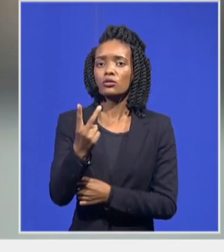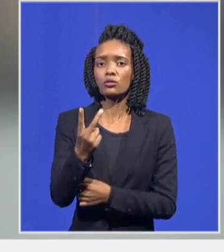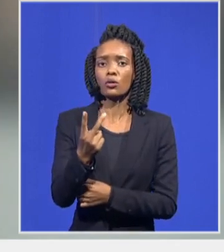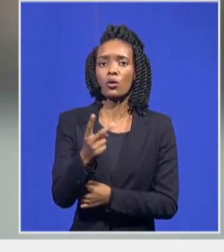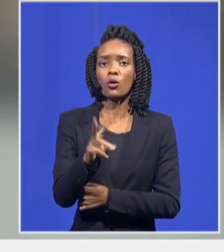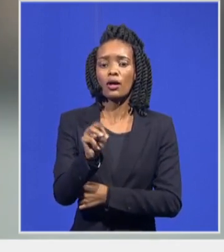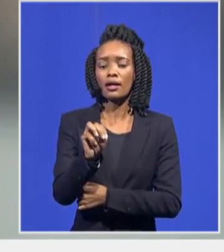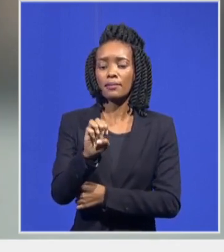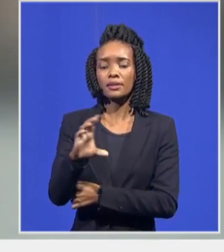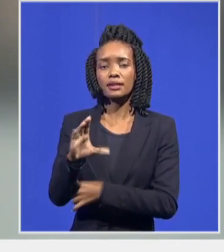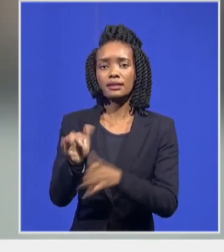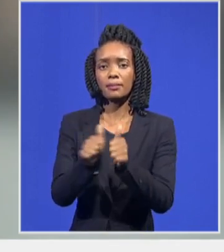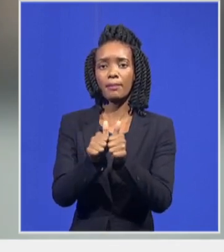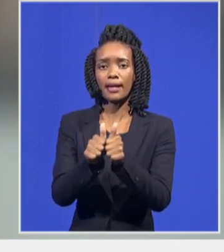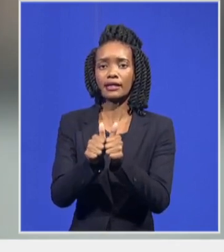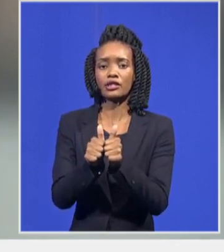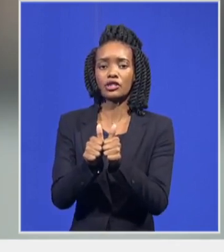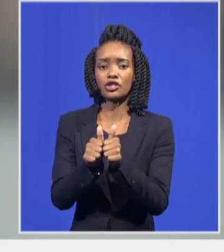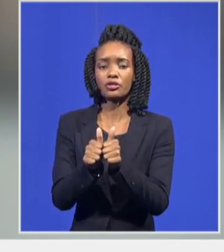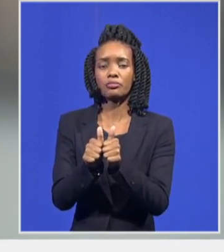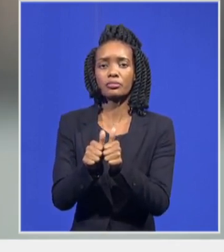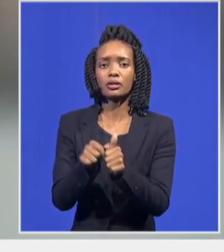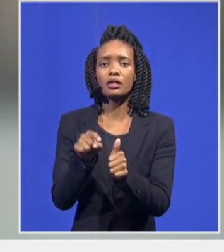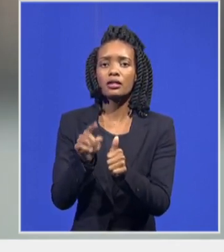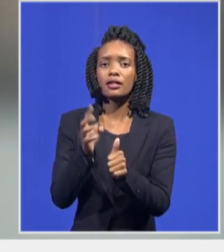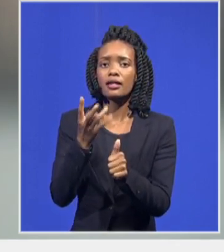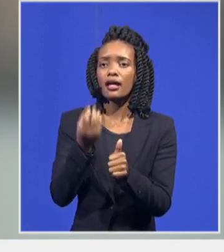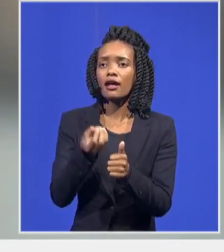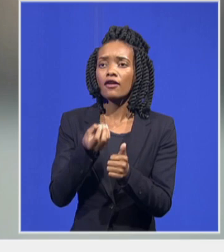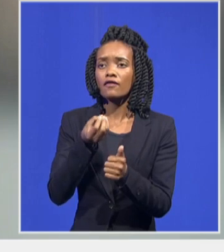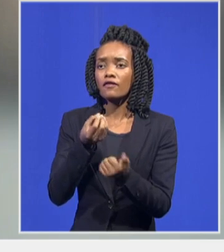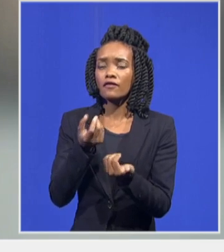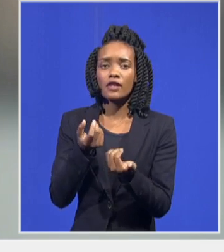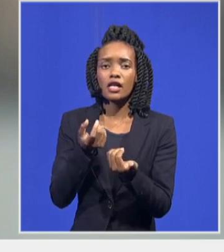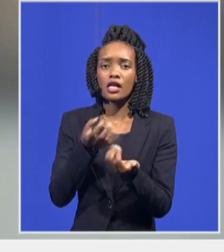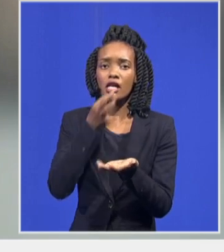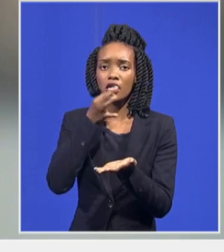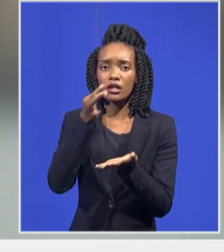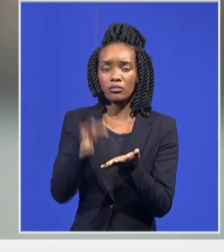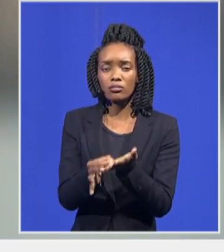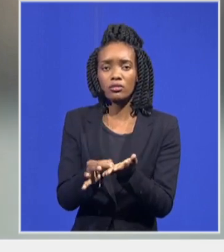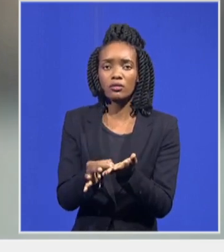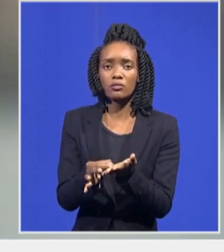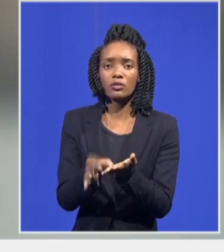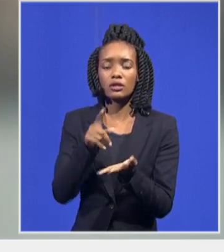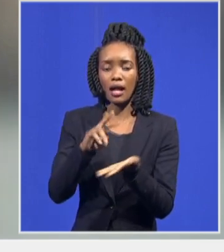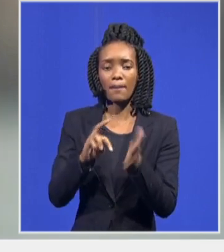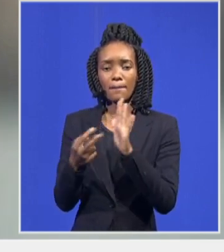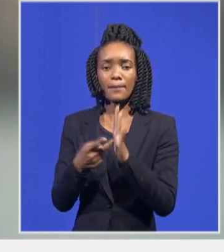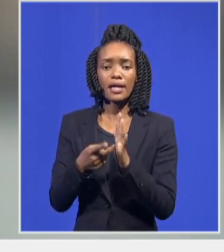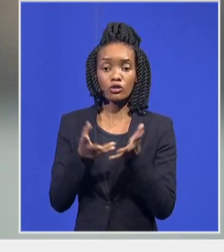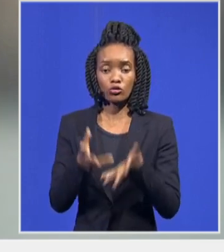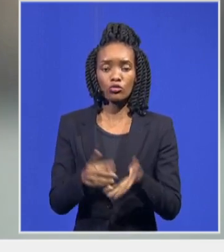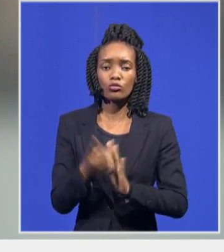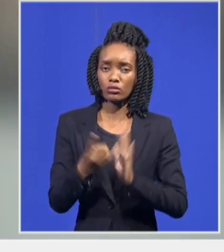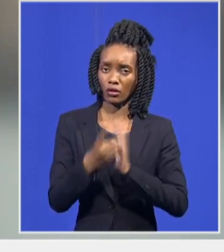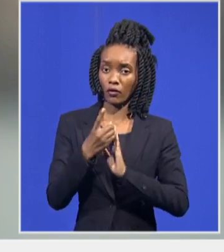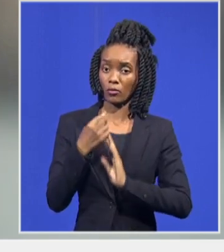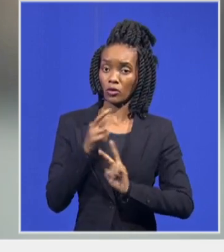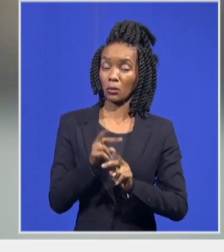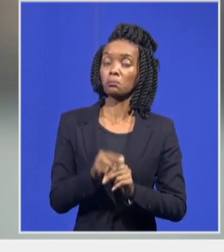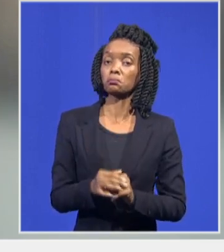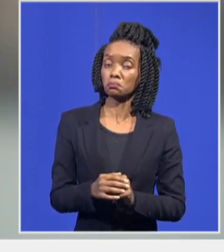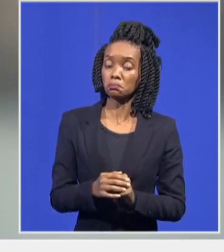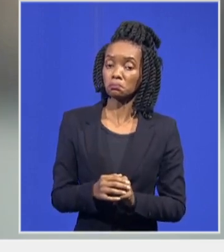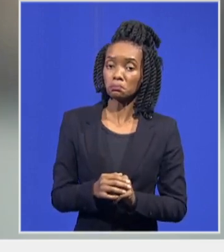NDC partnership has just put out a request for proposals around developing such a plan. So we're